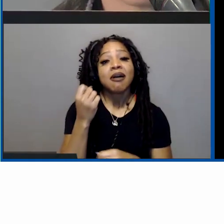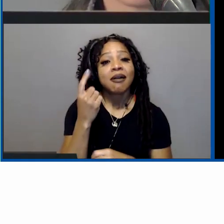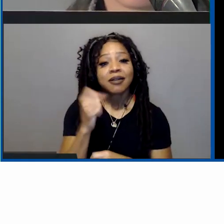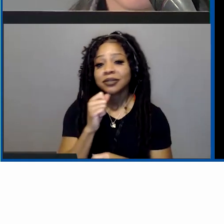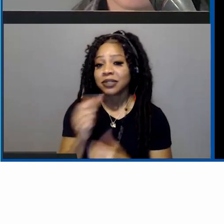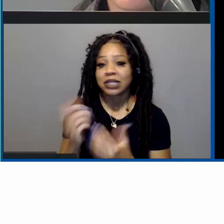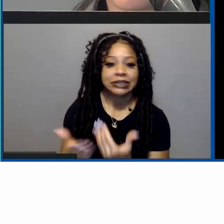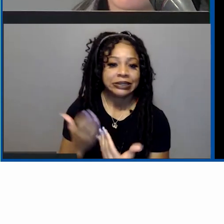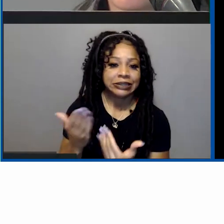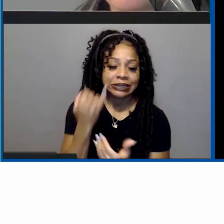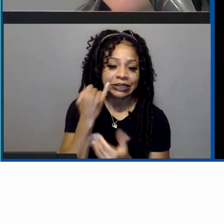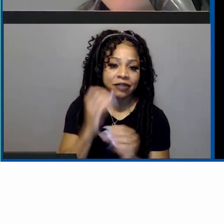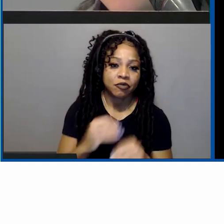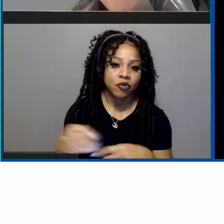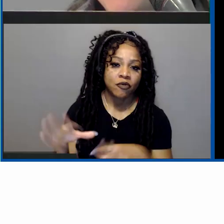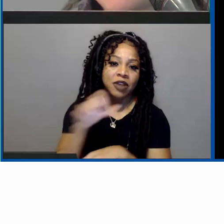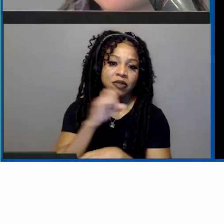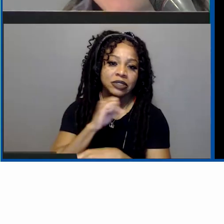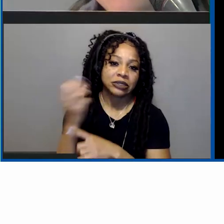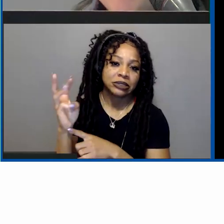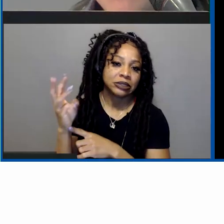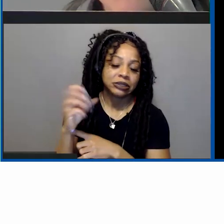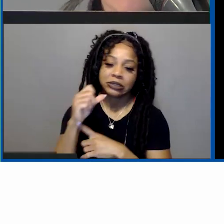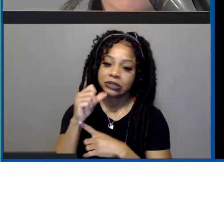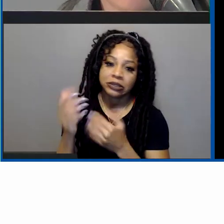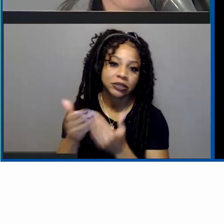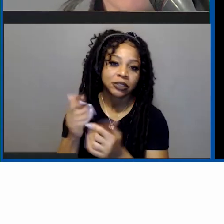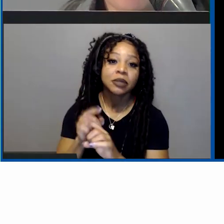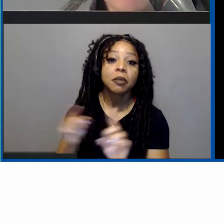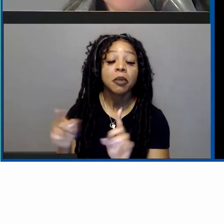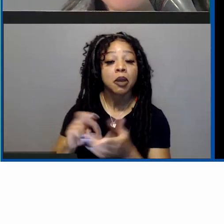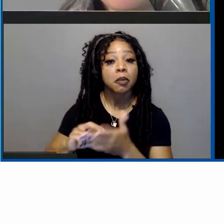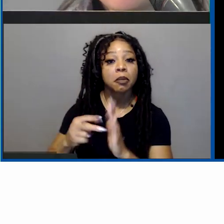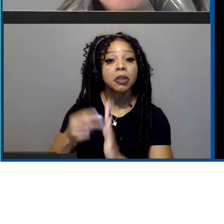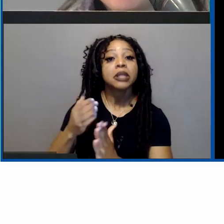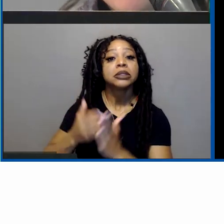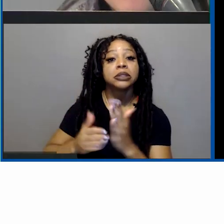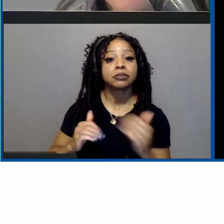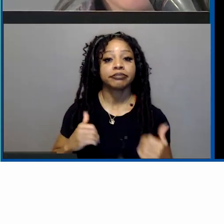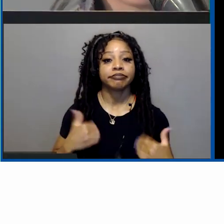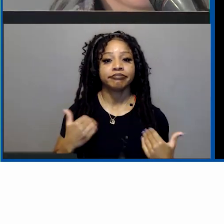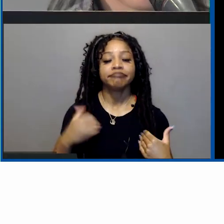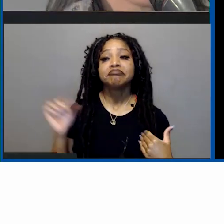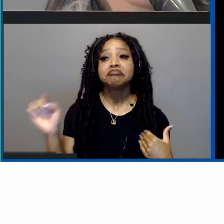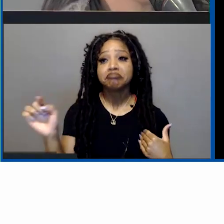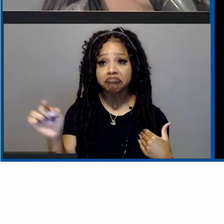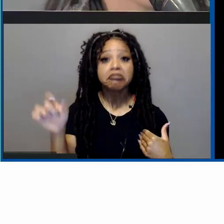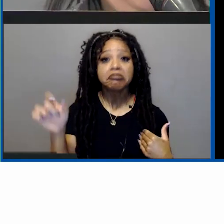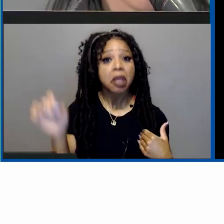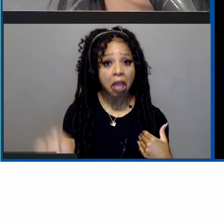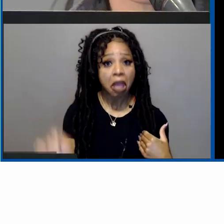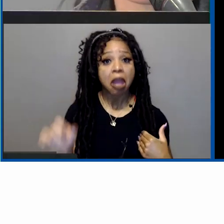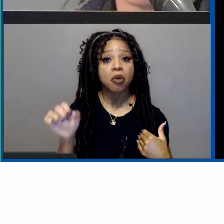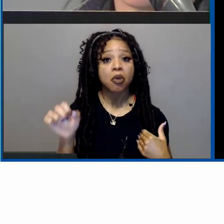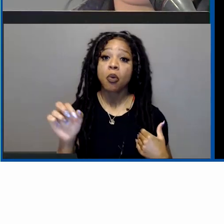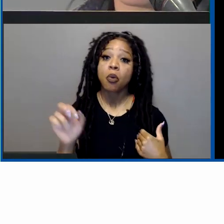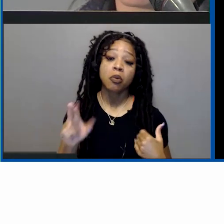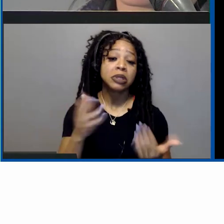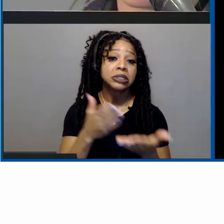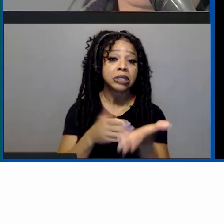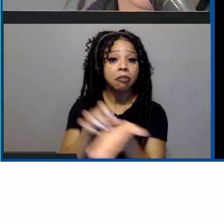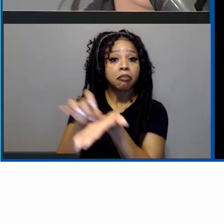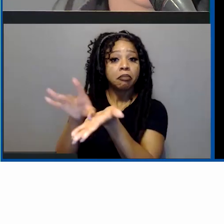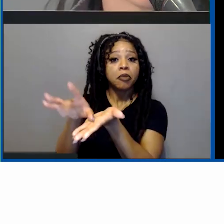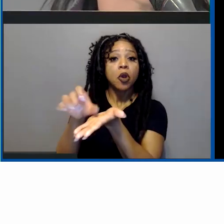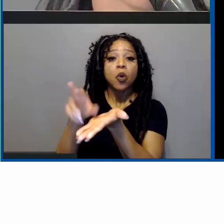to be leaving home at 16, but it does mean that some young people do it, well, some people are kicked out, and some